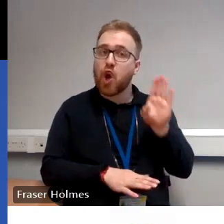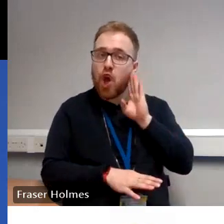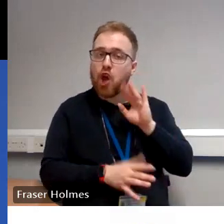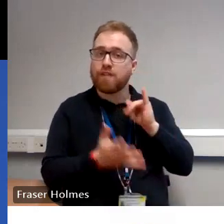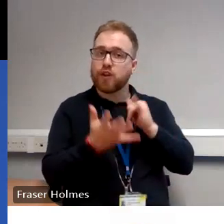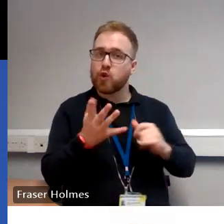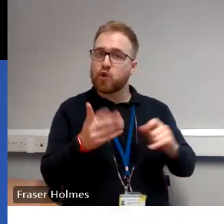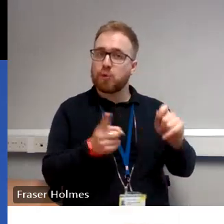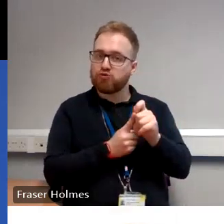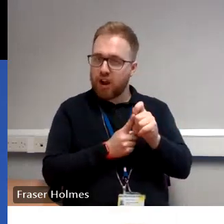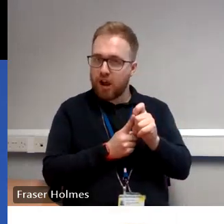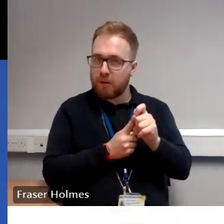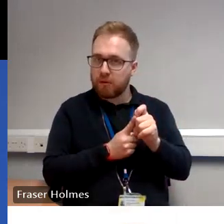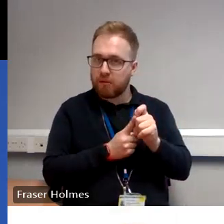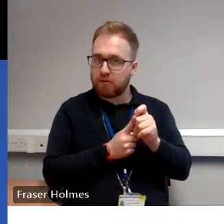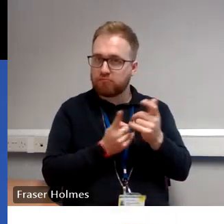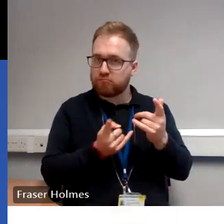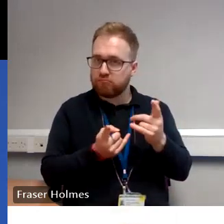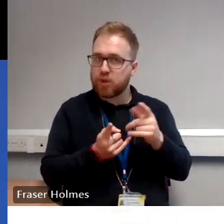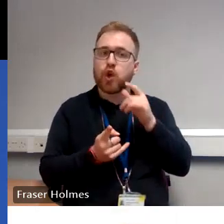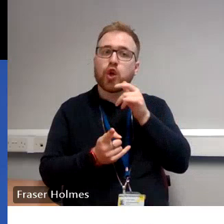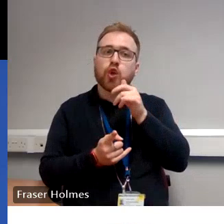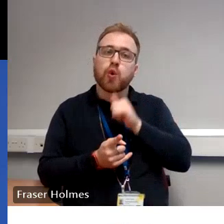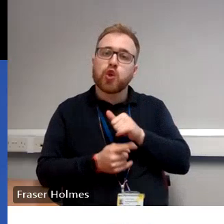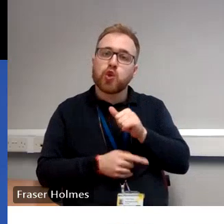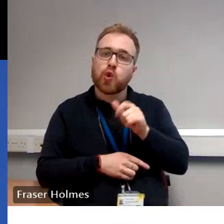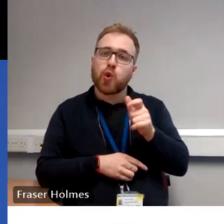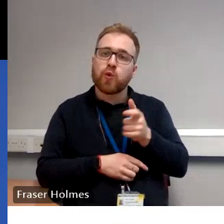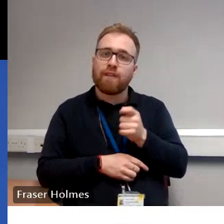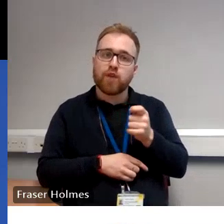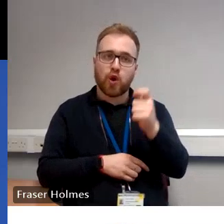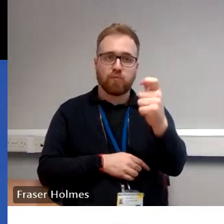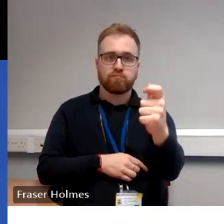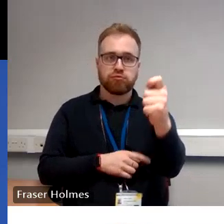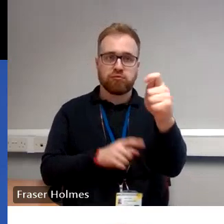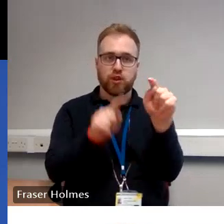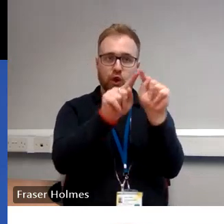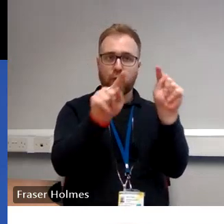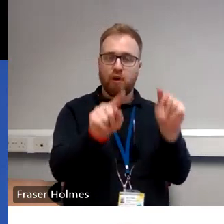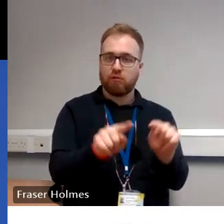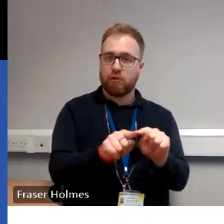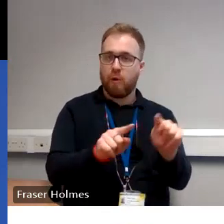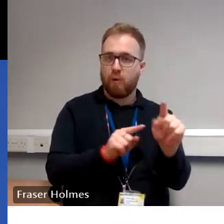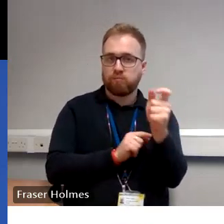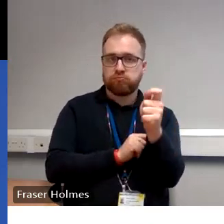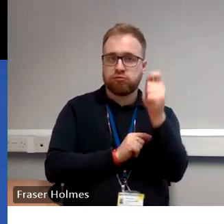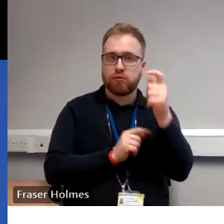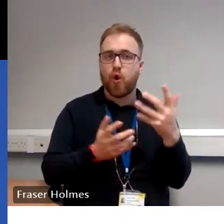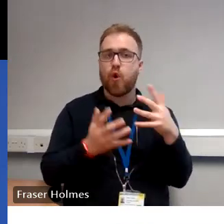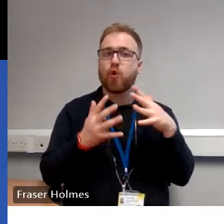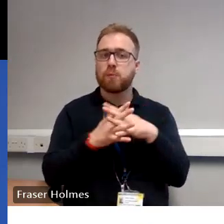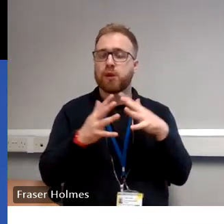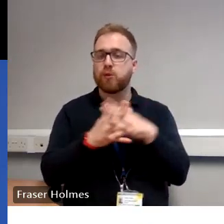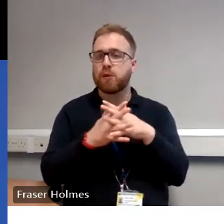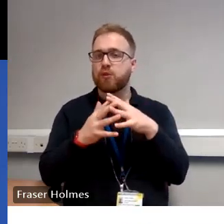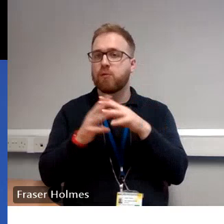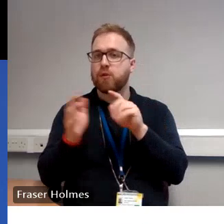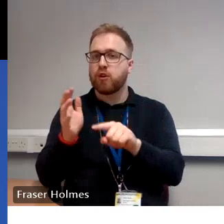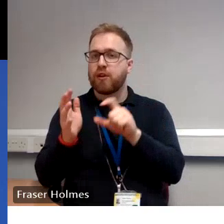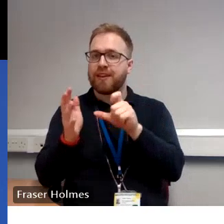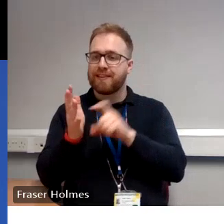So you can use your smartphone to scan the QR code, or you can go online, you can type